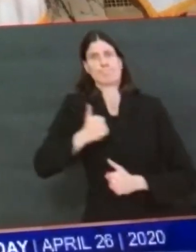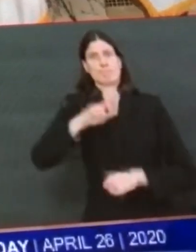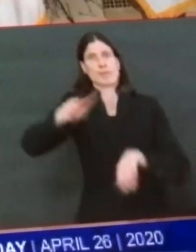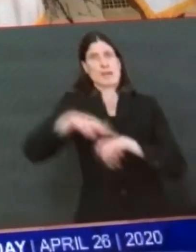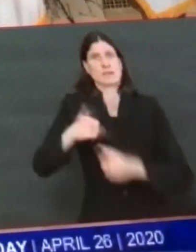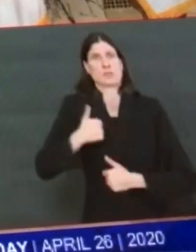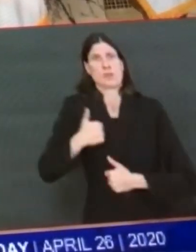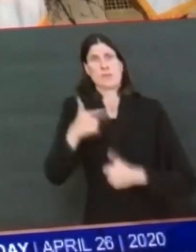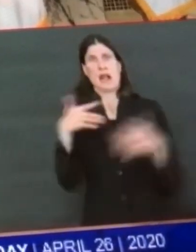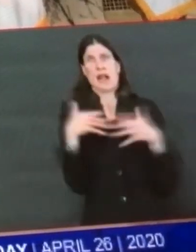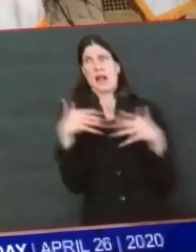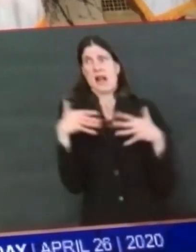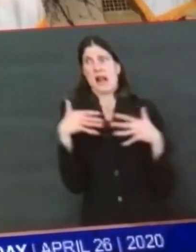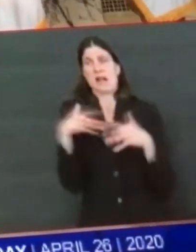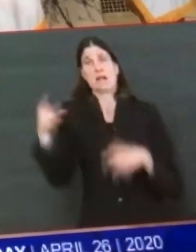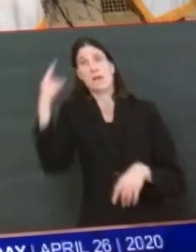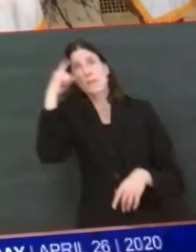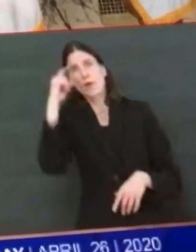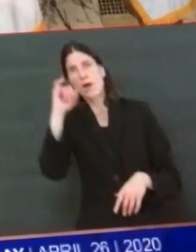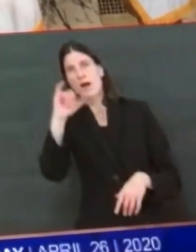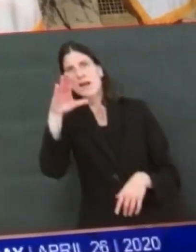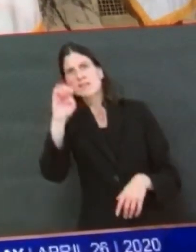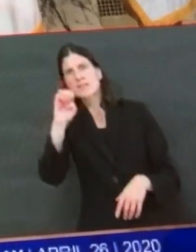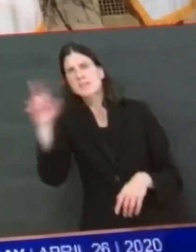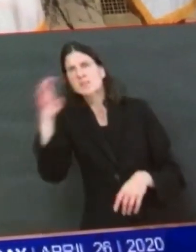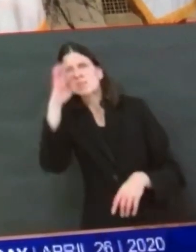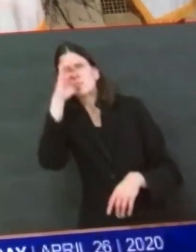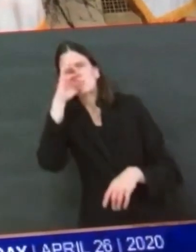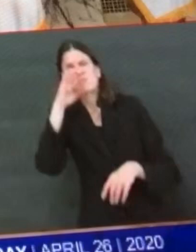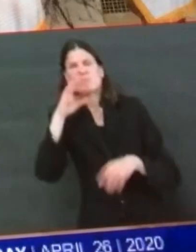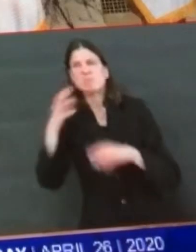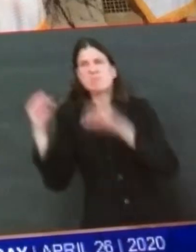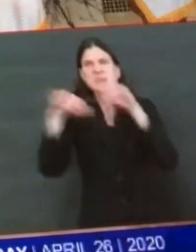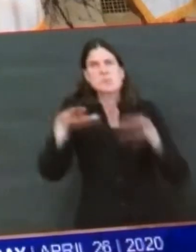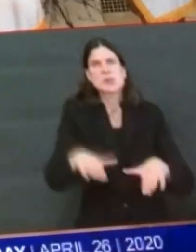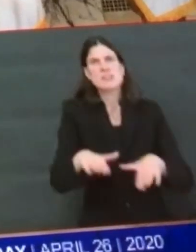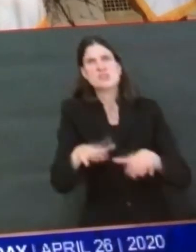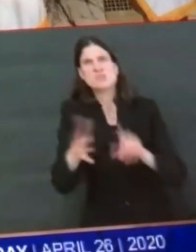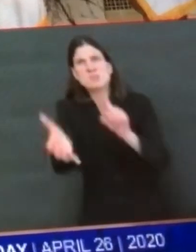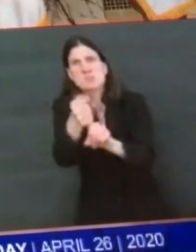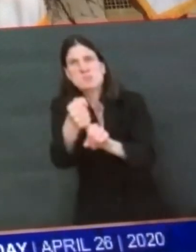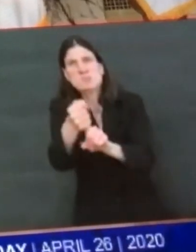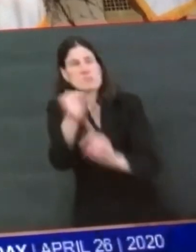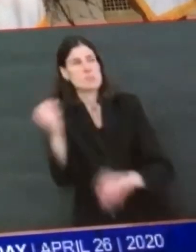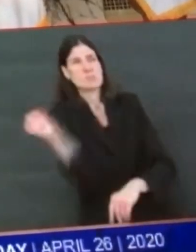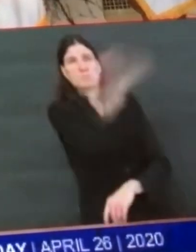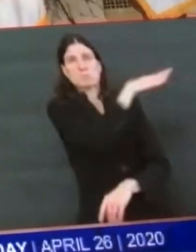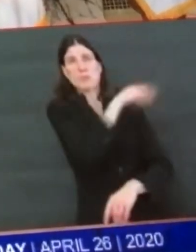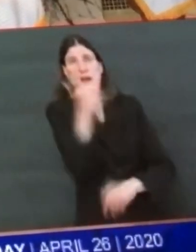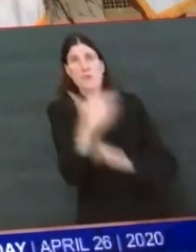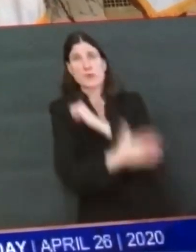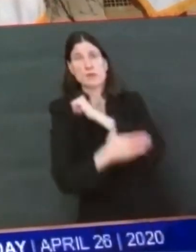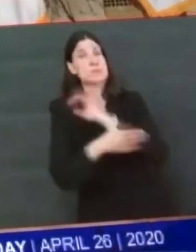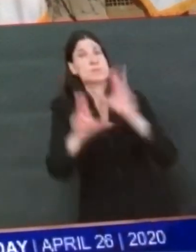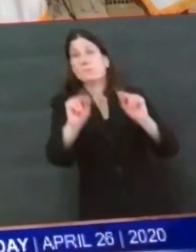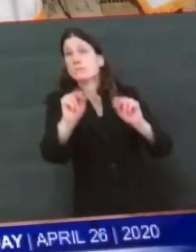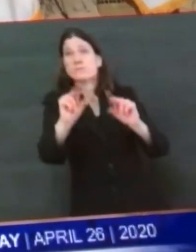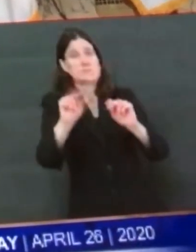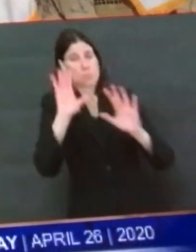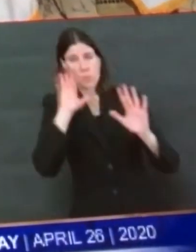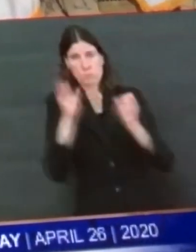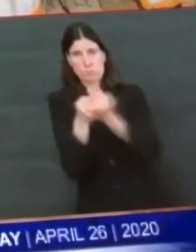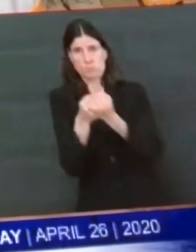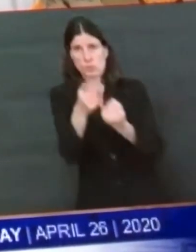people there to help you. It is free. We want you to get tested. We want you to get health care, and we are going